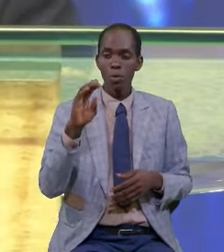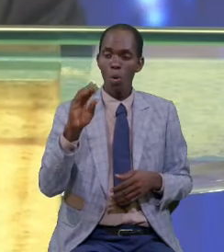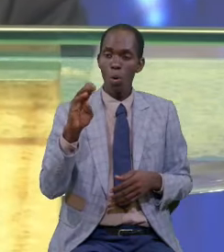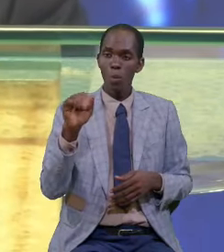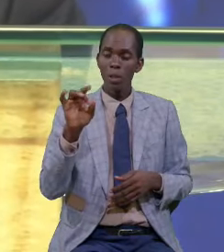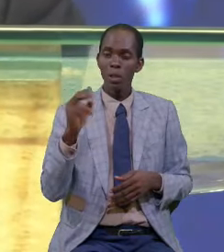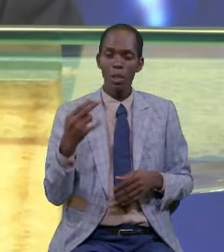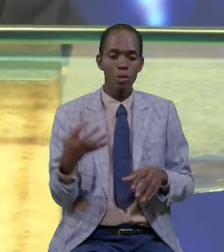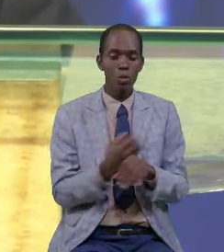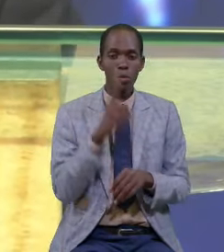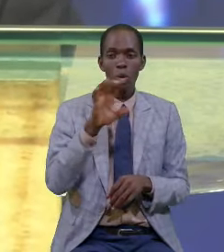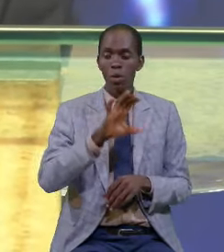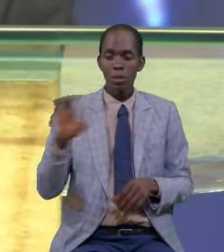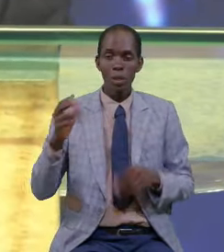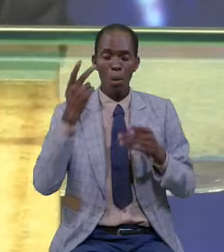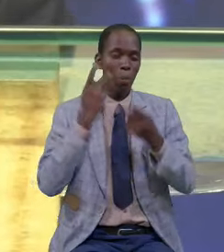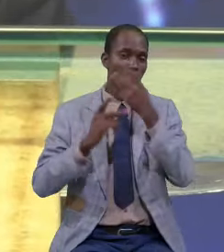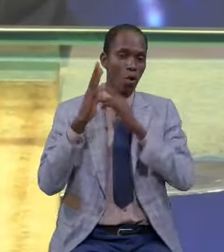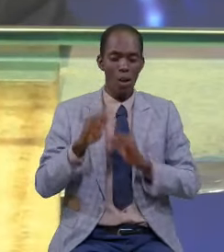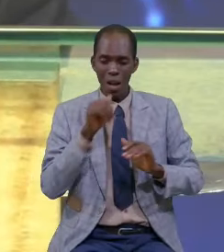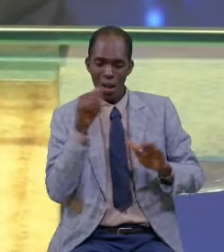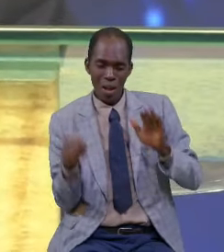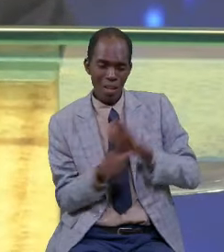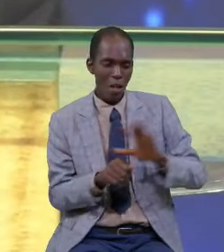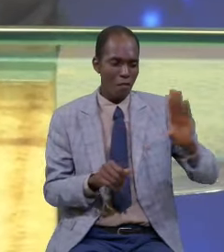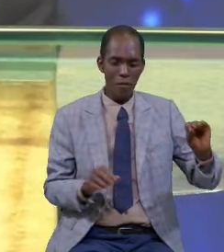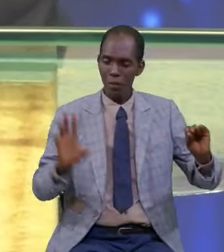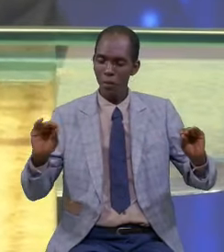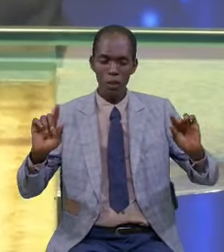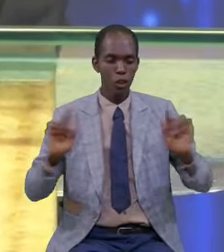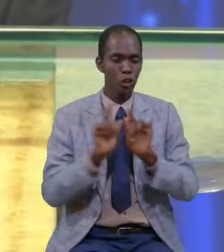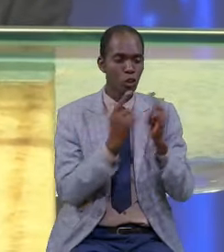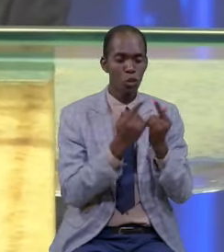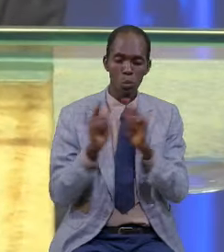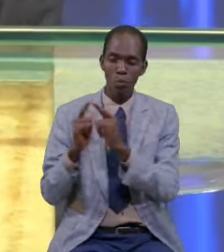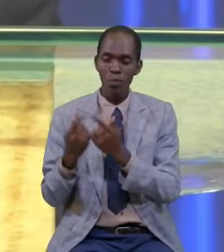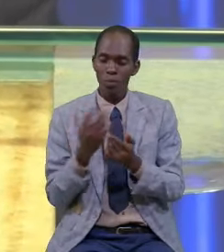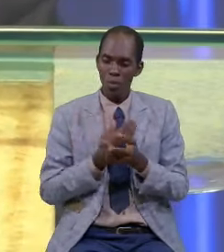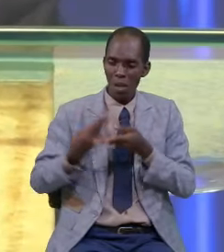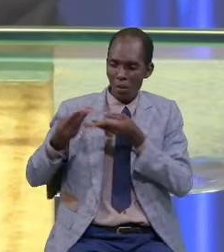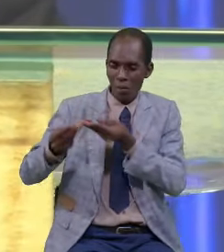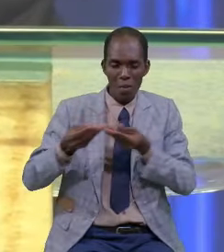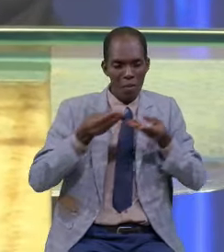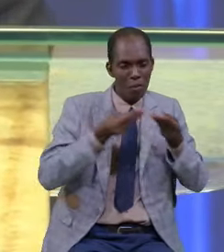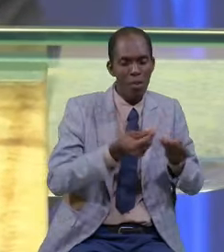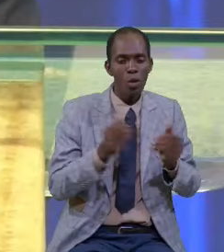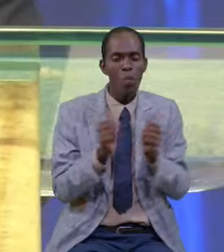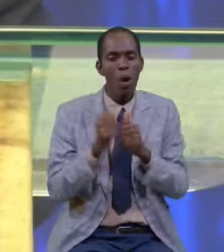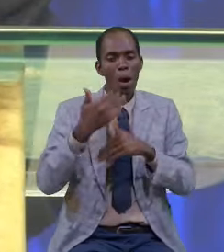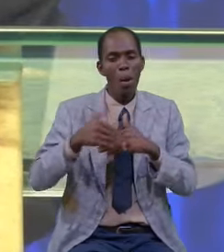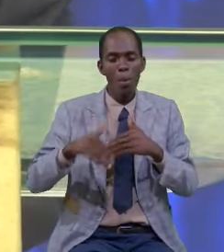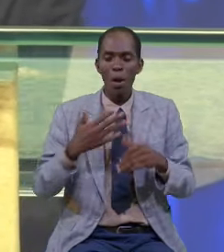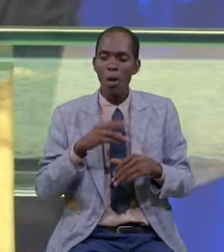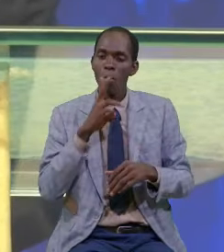100 prophets and hid them by 50 in a cave. And he fed them with bread and water. Thank God